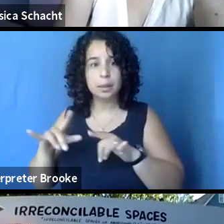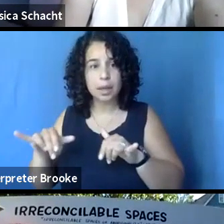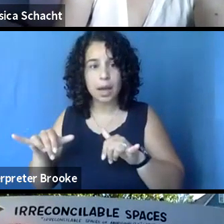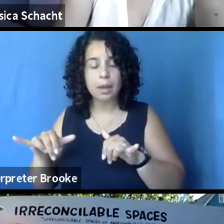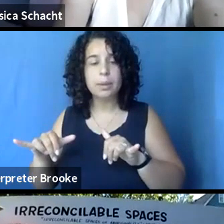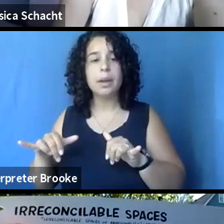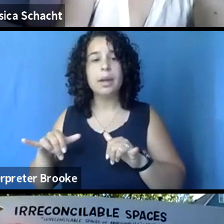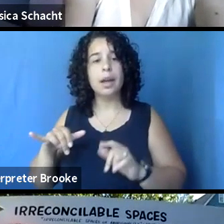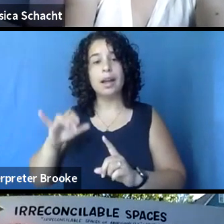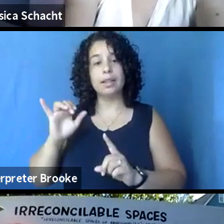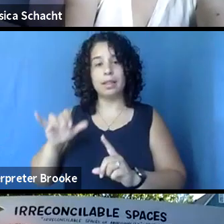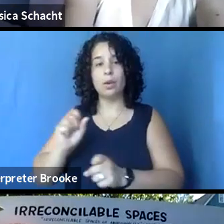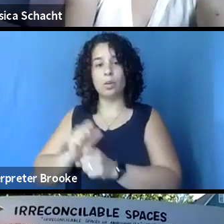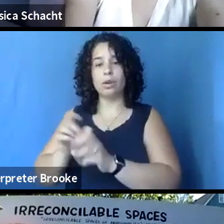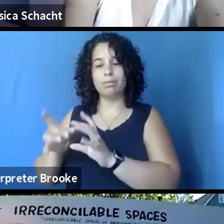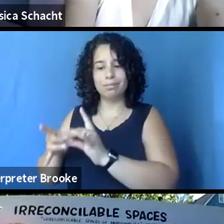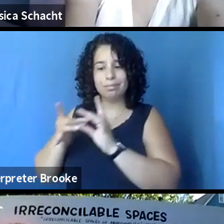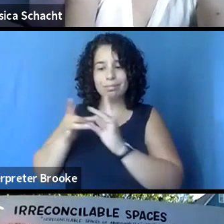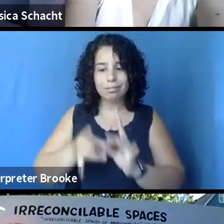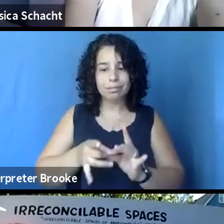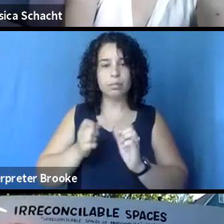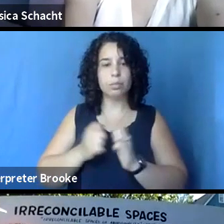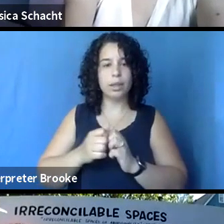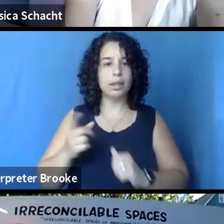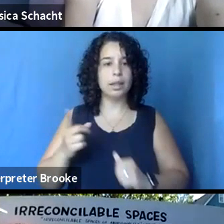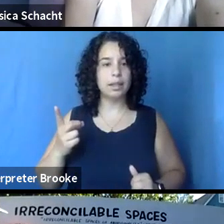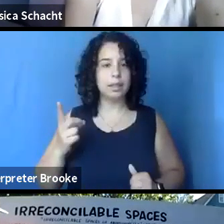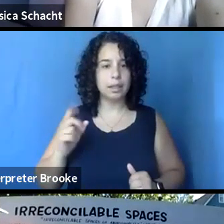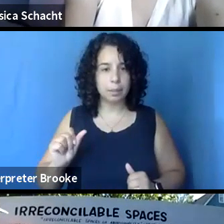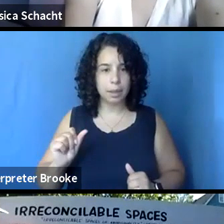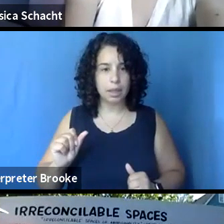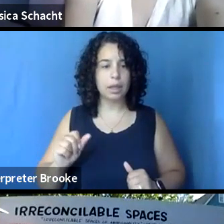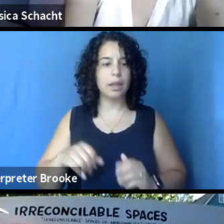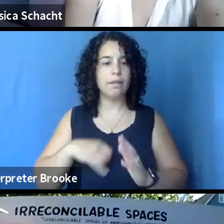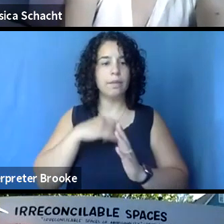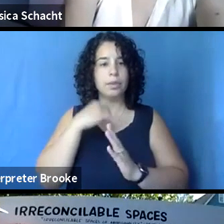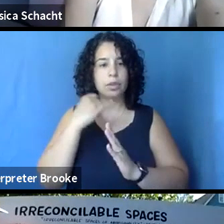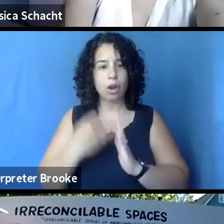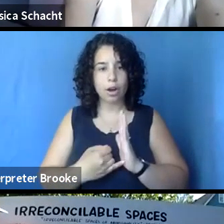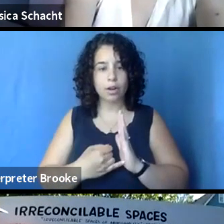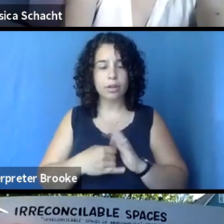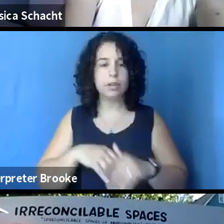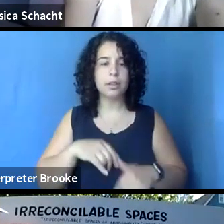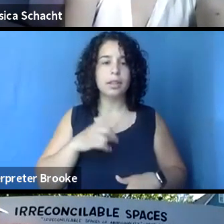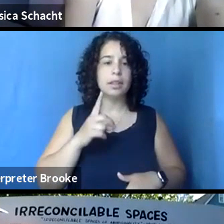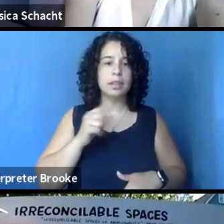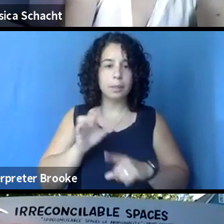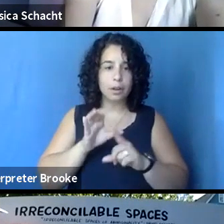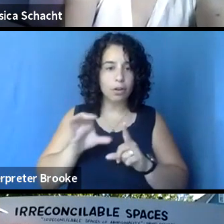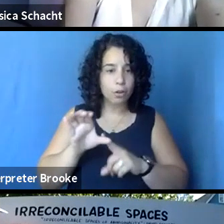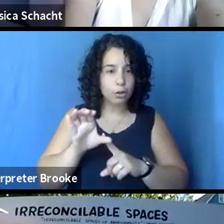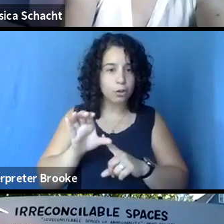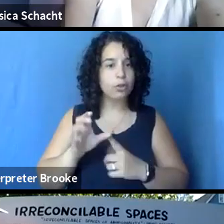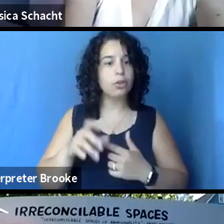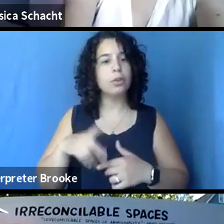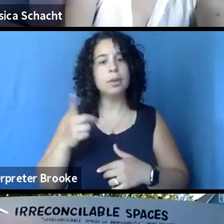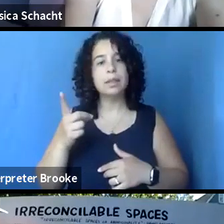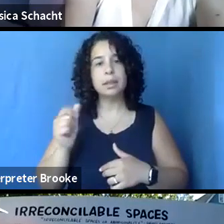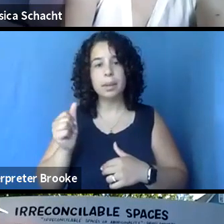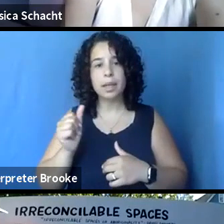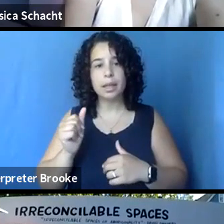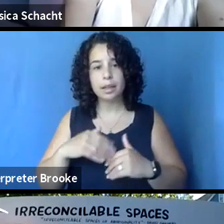related to disability and the arts, disability culture, disability